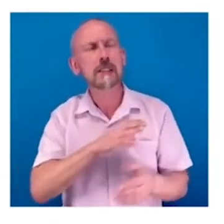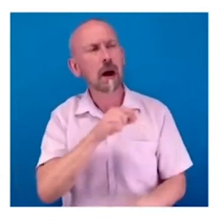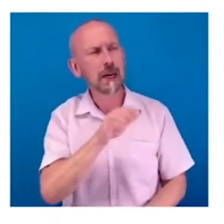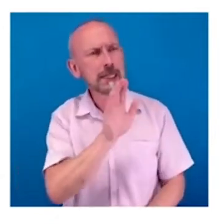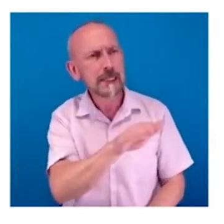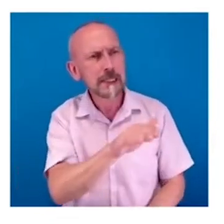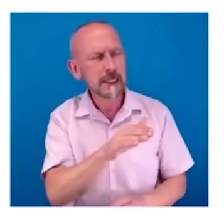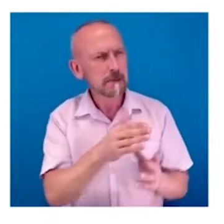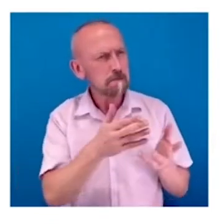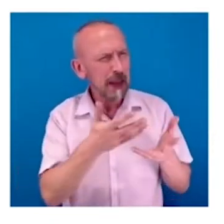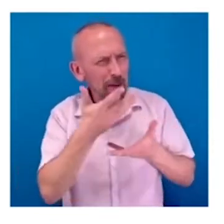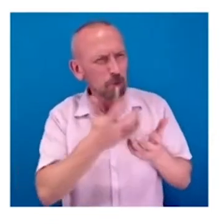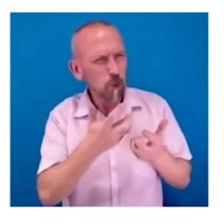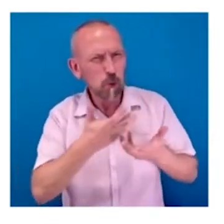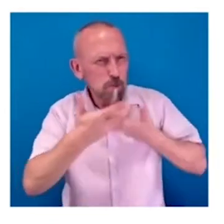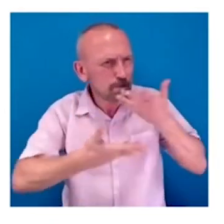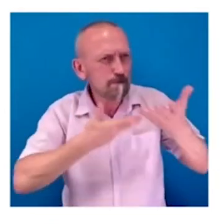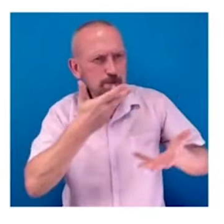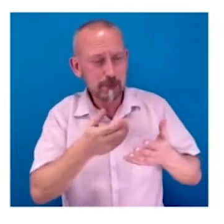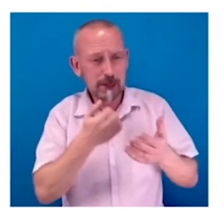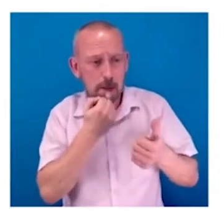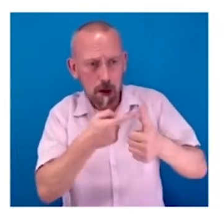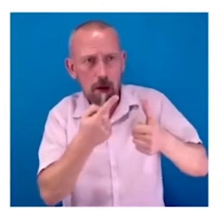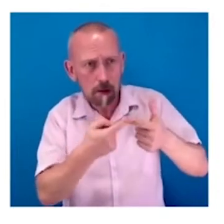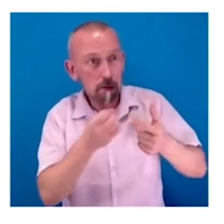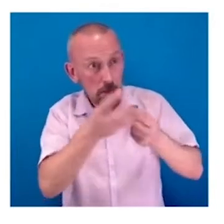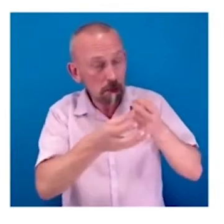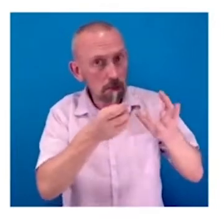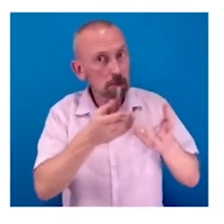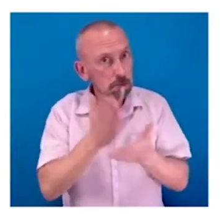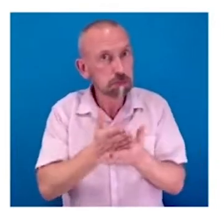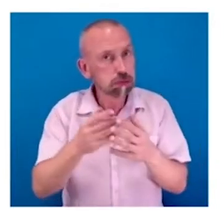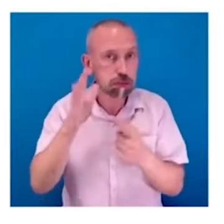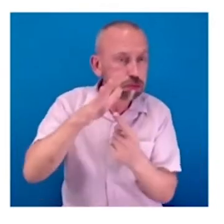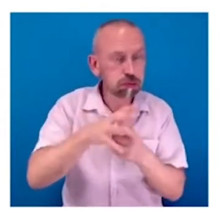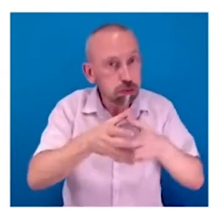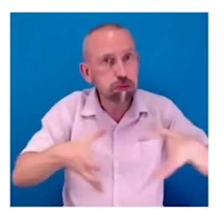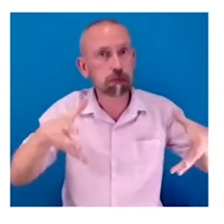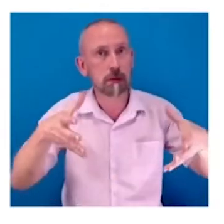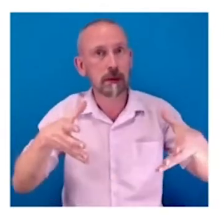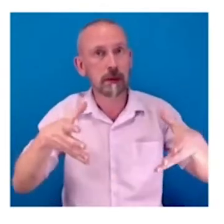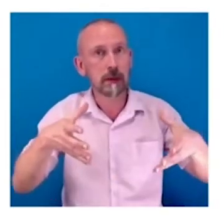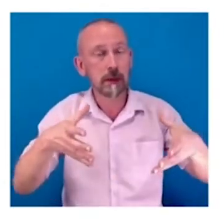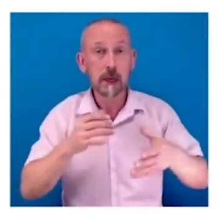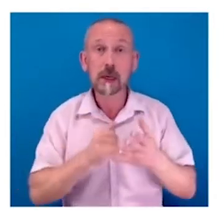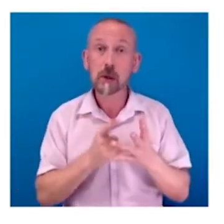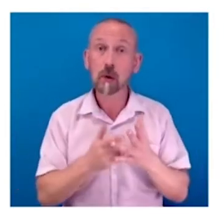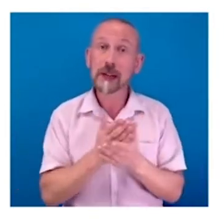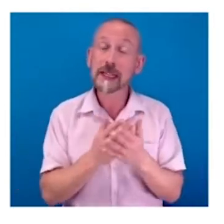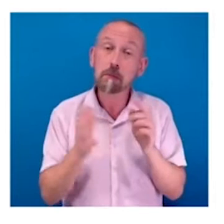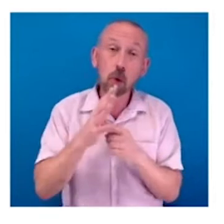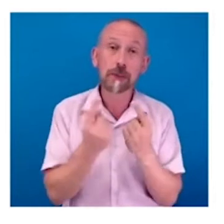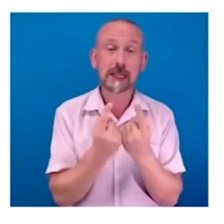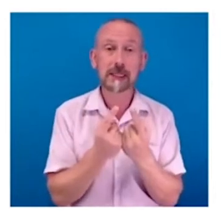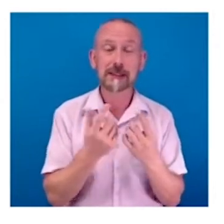actually make them understand that in a global way. I mean, there's part of this is that today all businesses can be global. So even